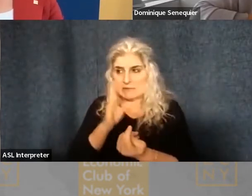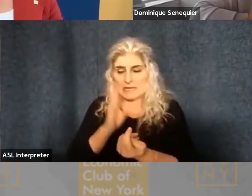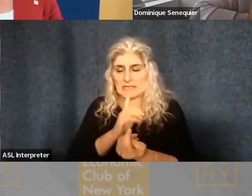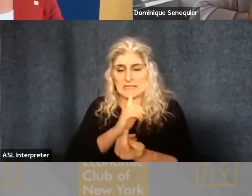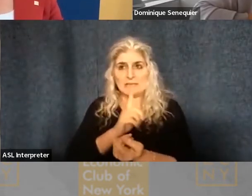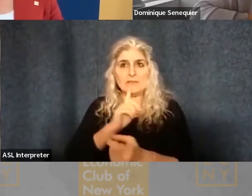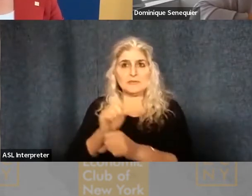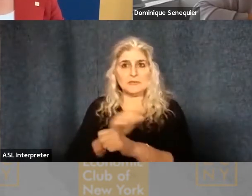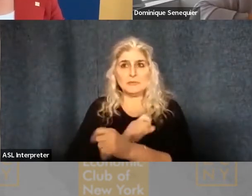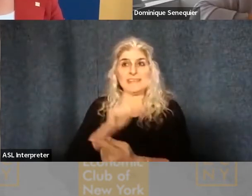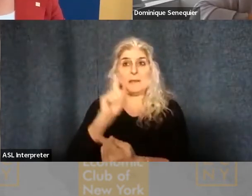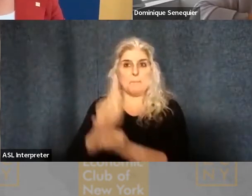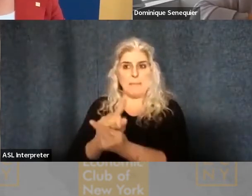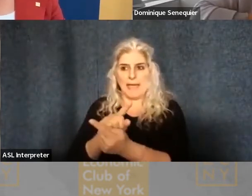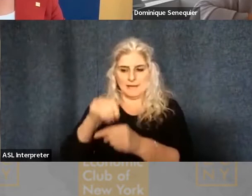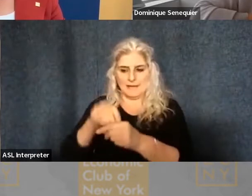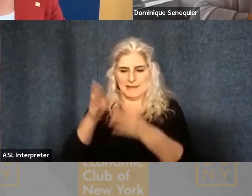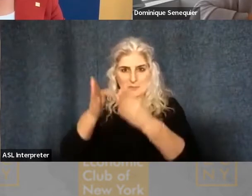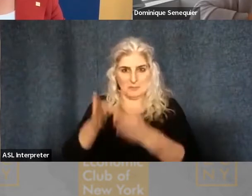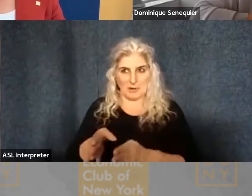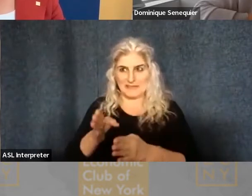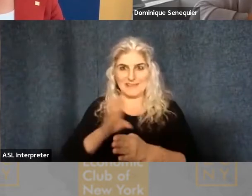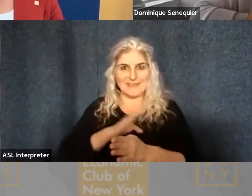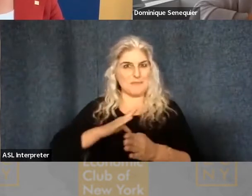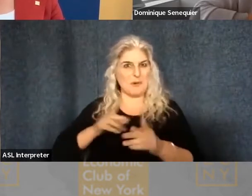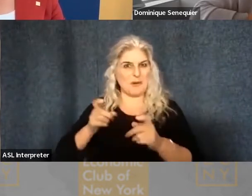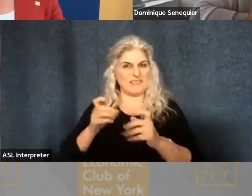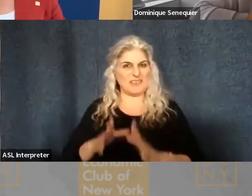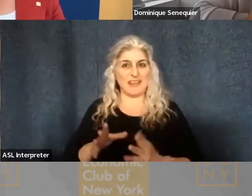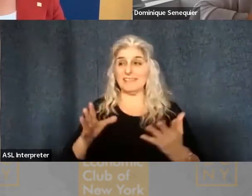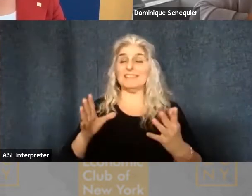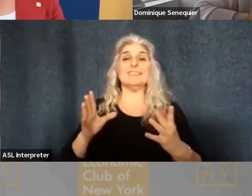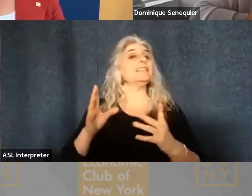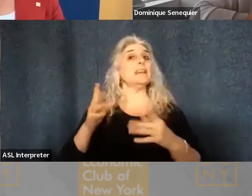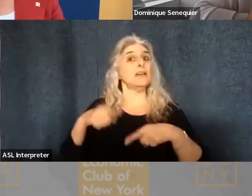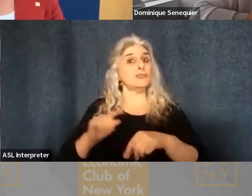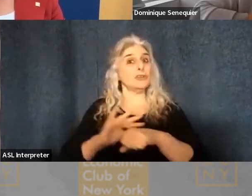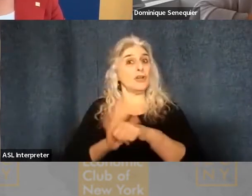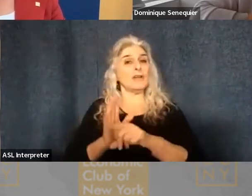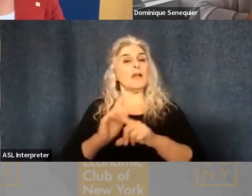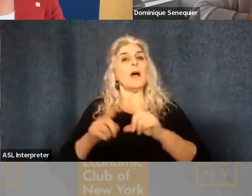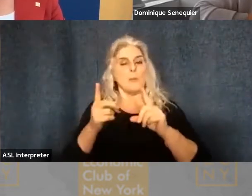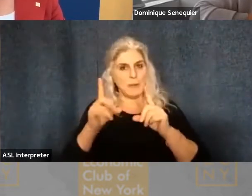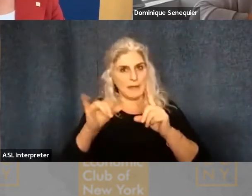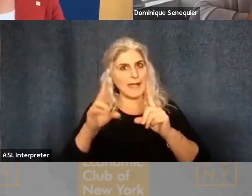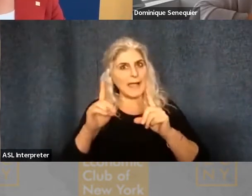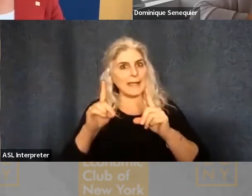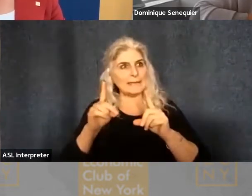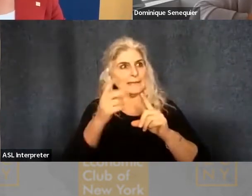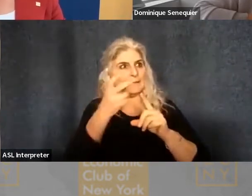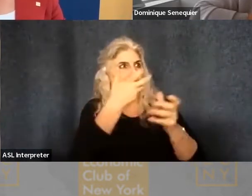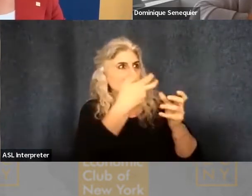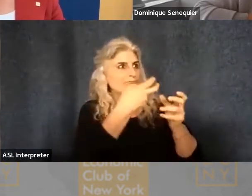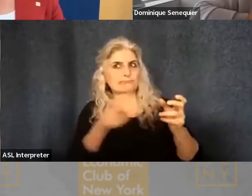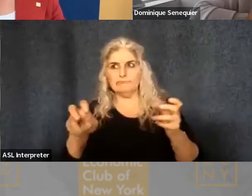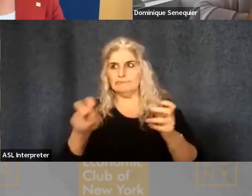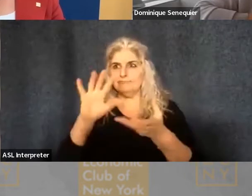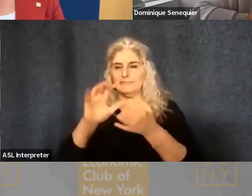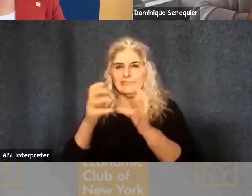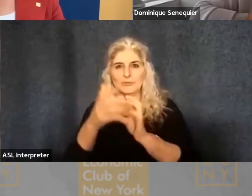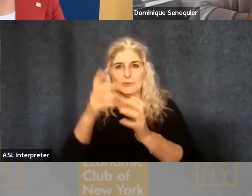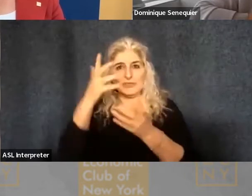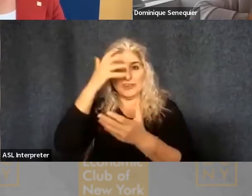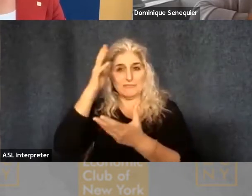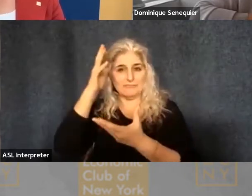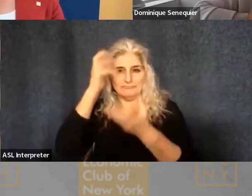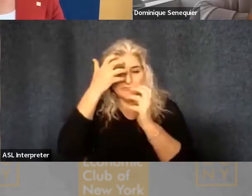my entire board of directors in the middle of COVID and have been able to change culture. And so my advice to women is take